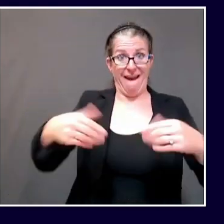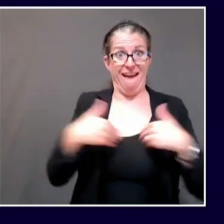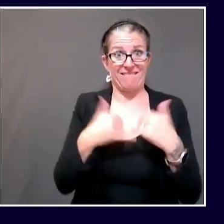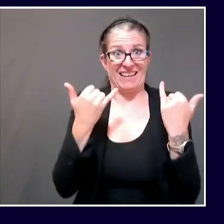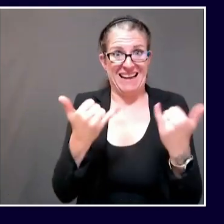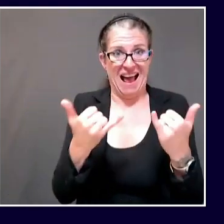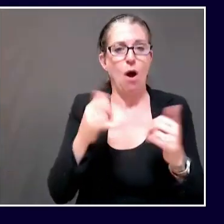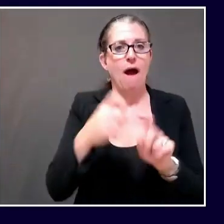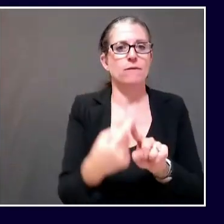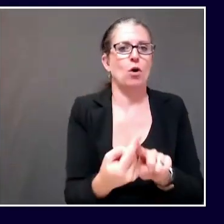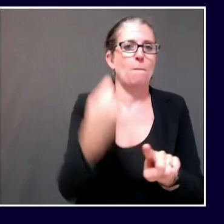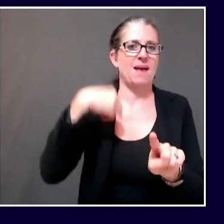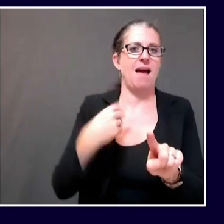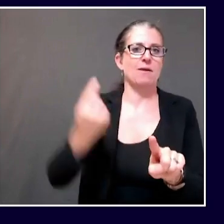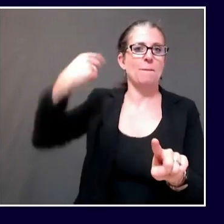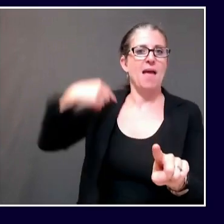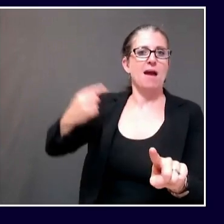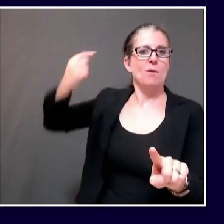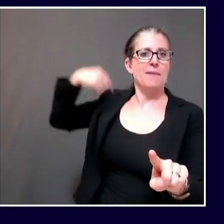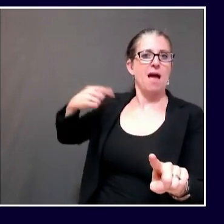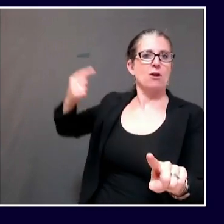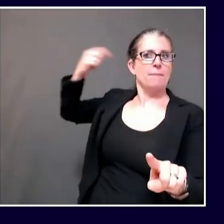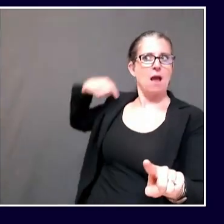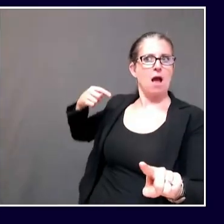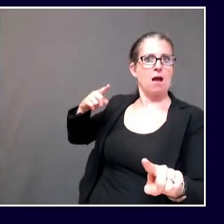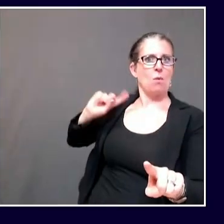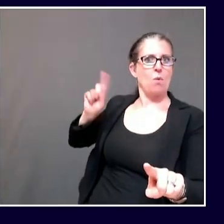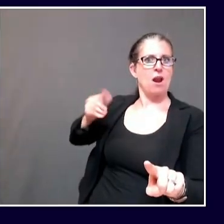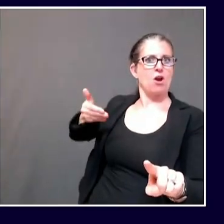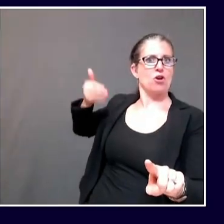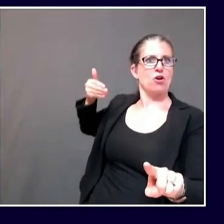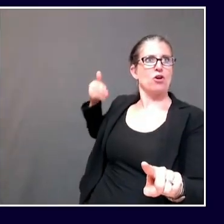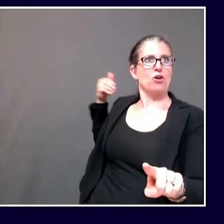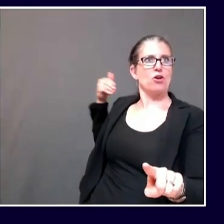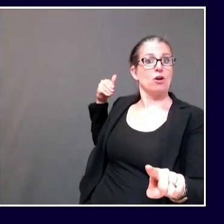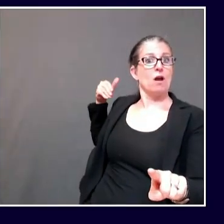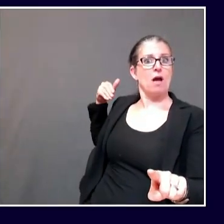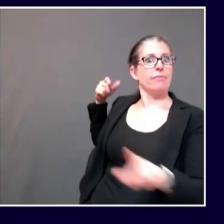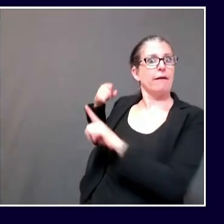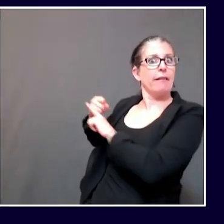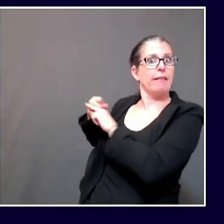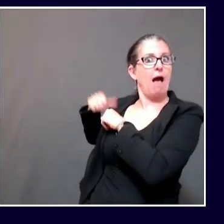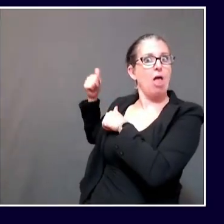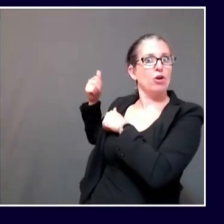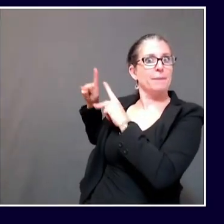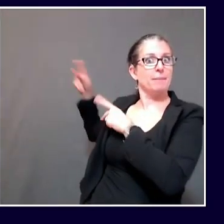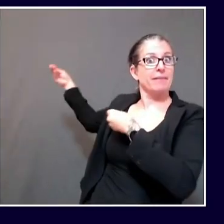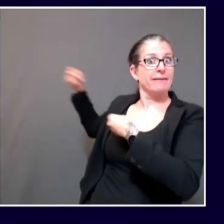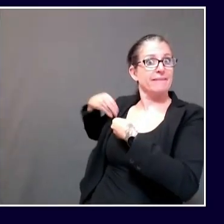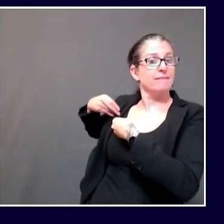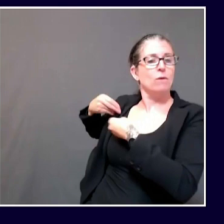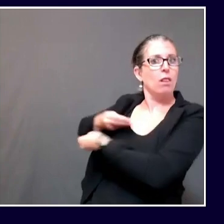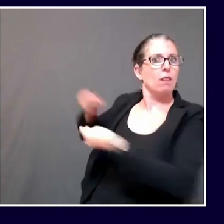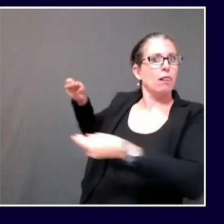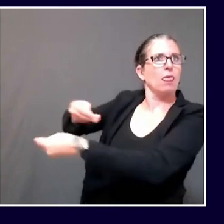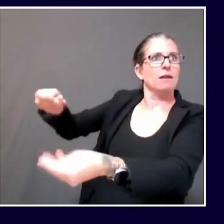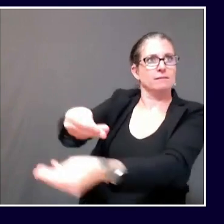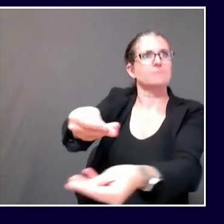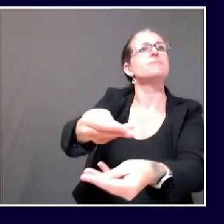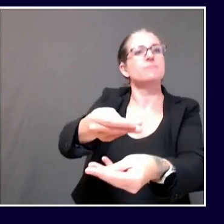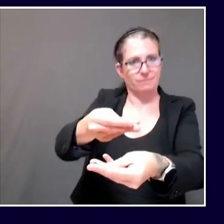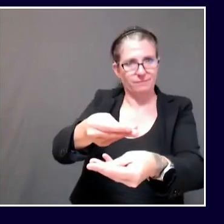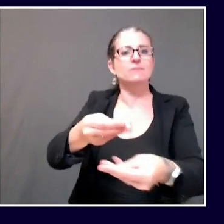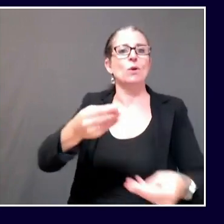about a week after the August 7th event, individuals started getting sick. So they got tested, and those reports started coming into